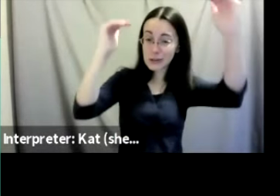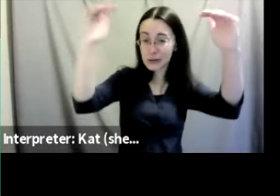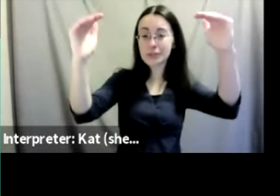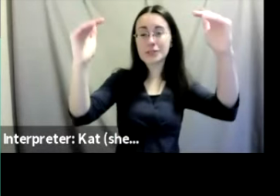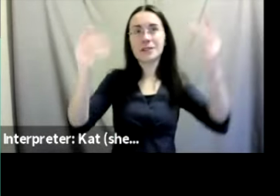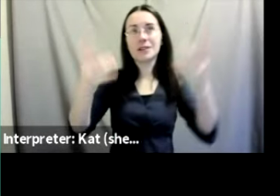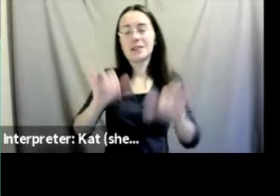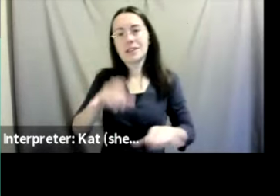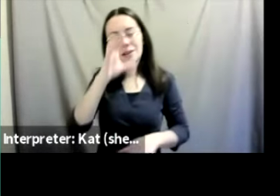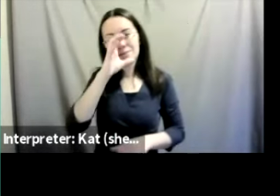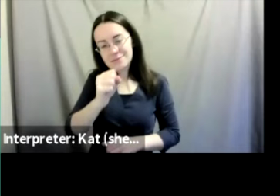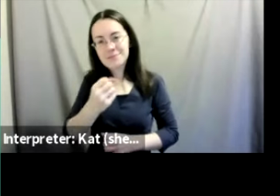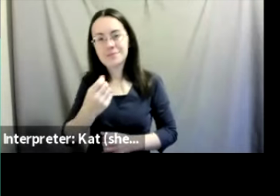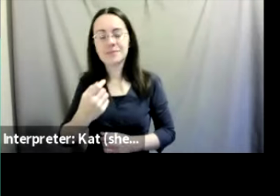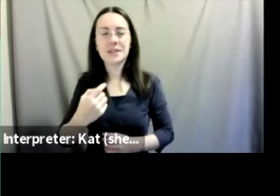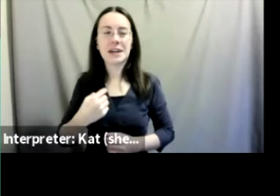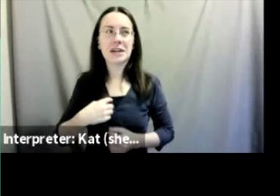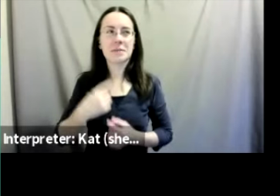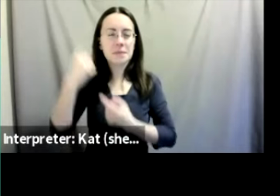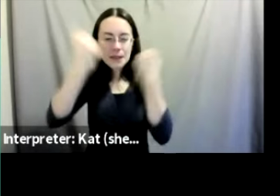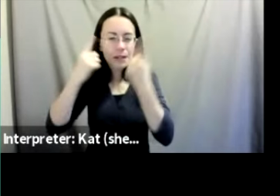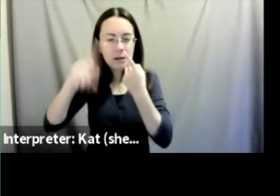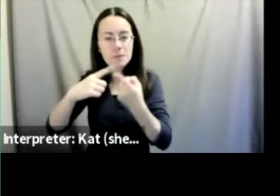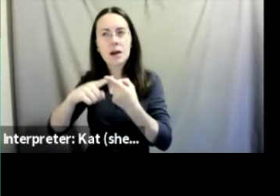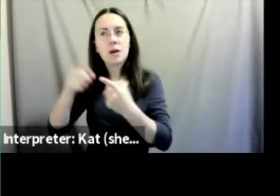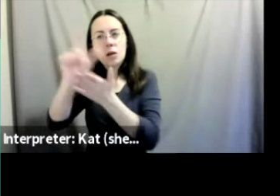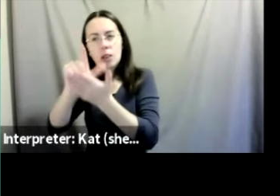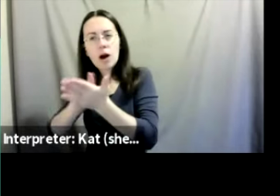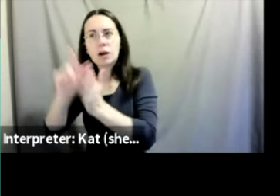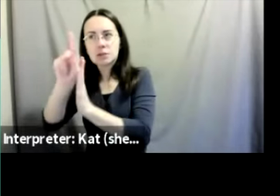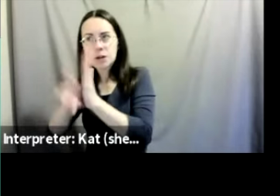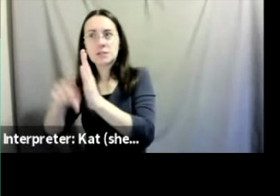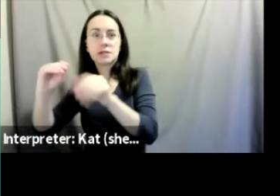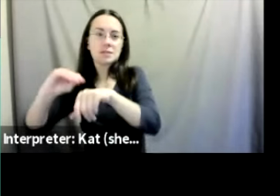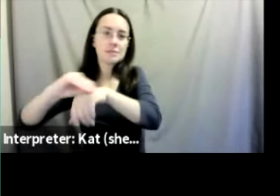wider implications of our laws and the things our politicians do.